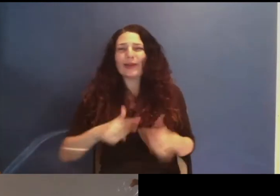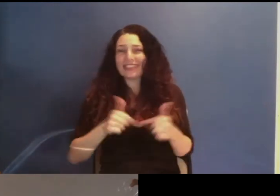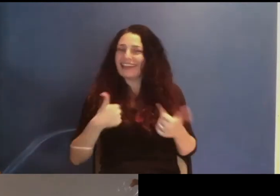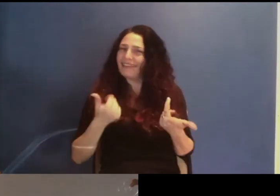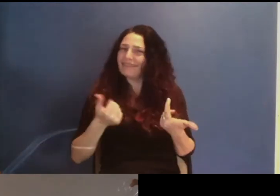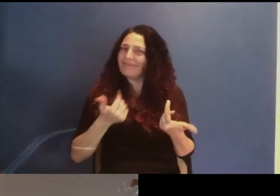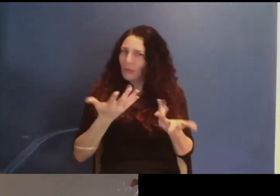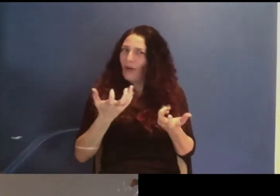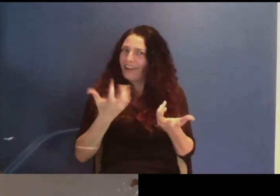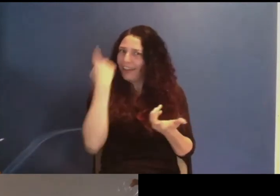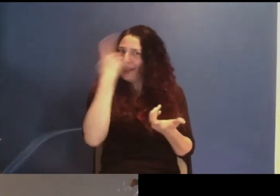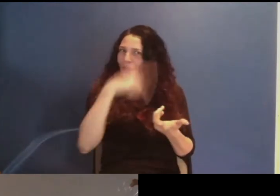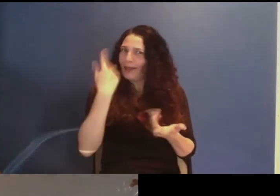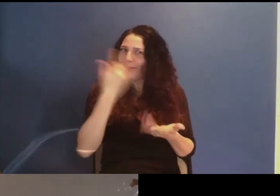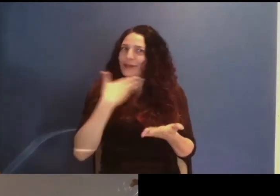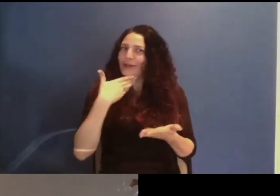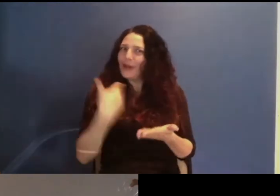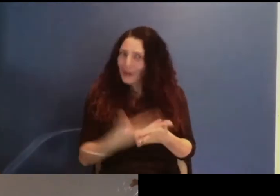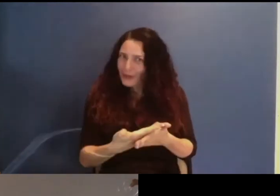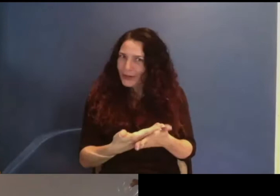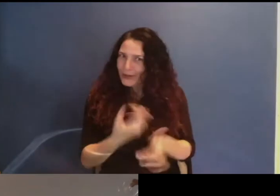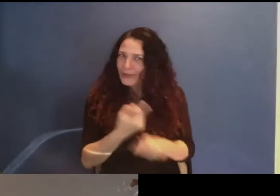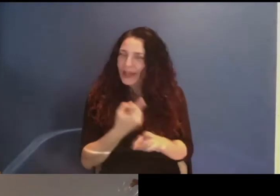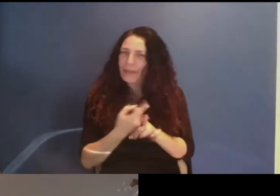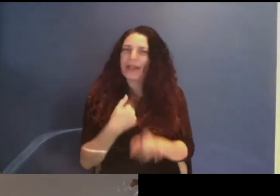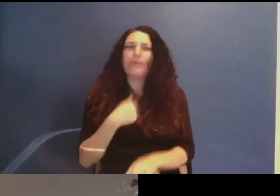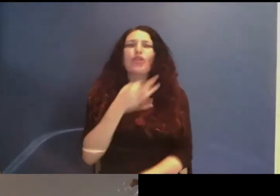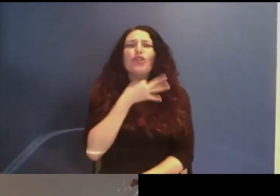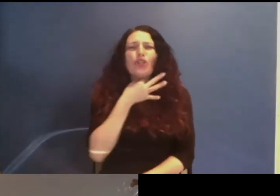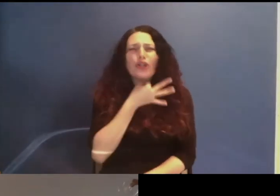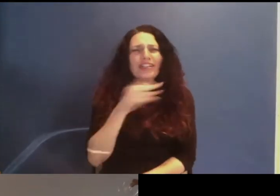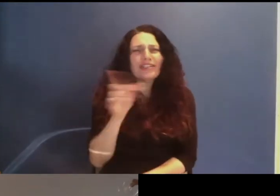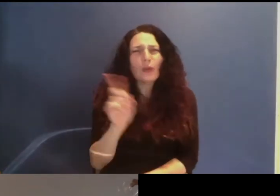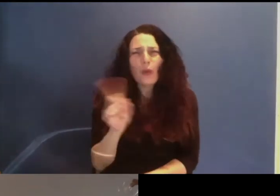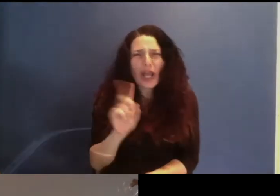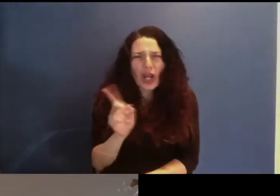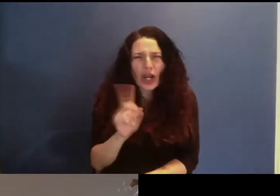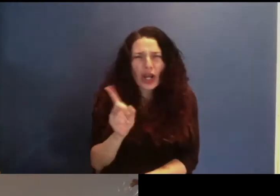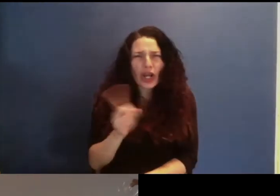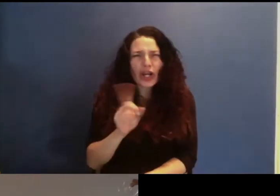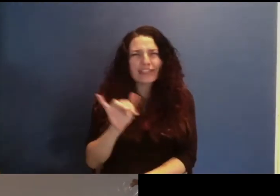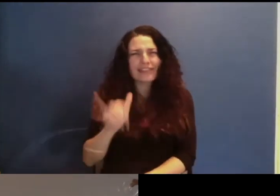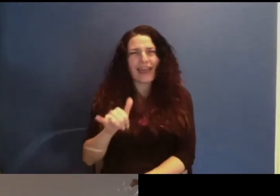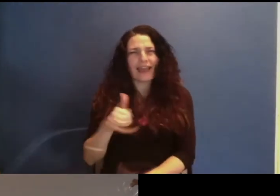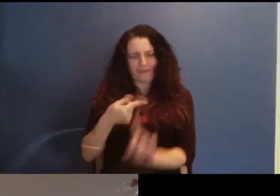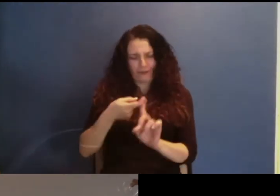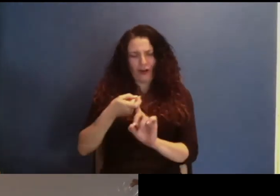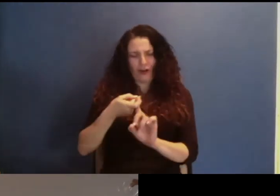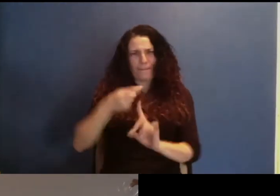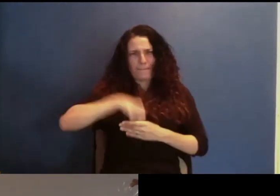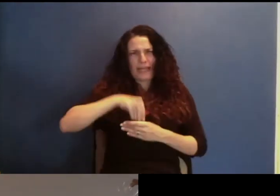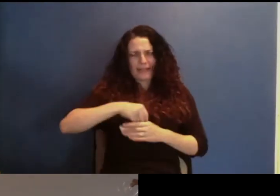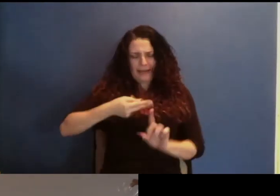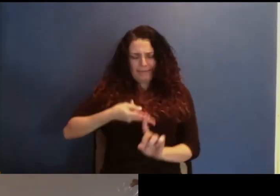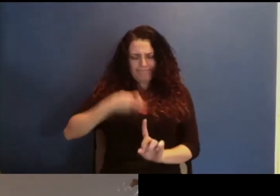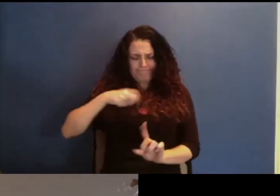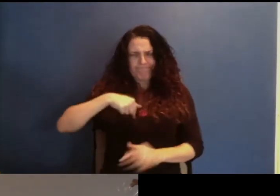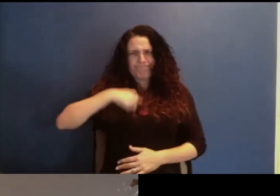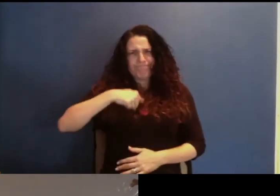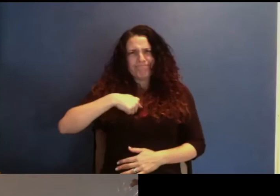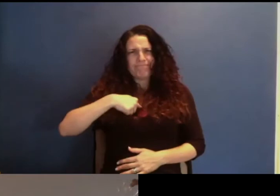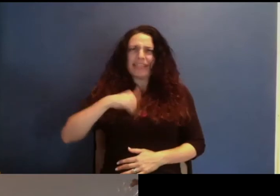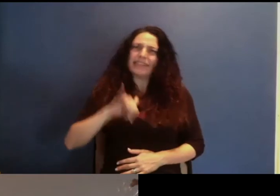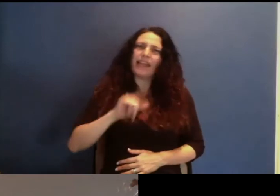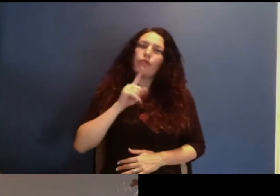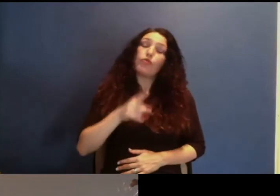wonder like where that comes from. Like, is that a real desire, or is like part of me like, oh, I'm gay and I have